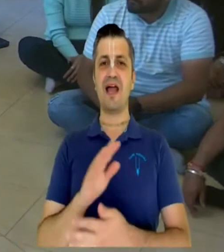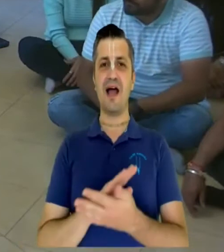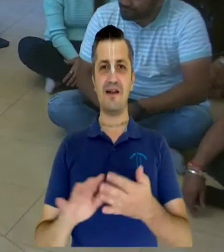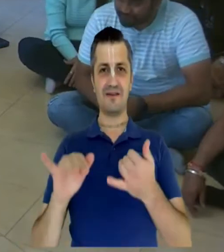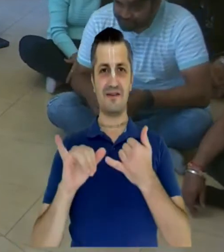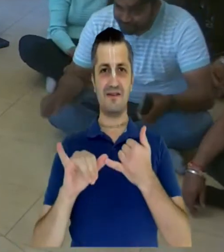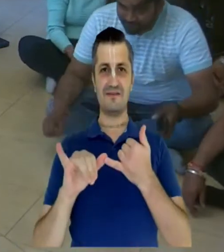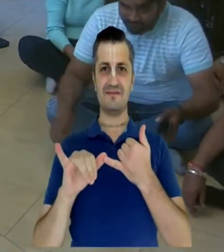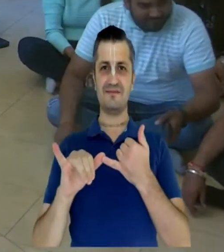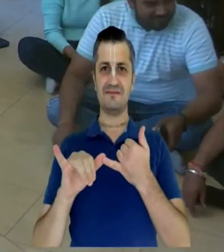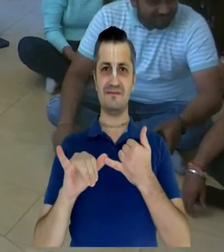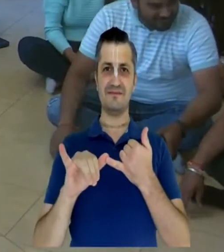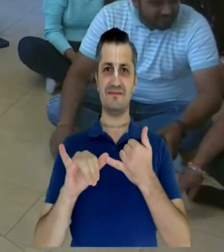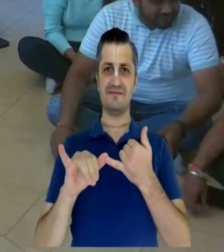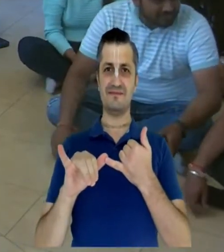Krishna.